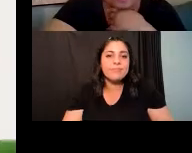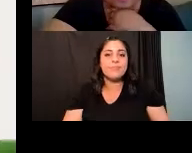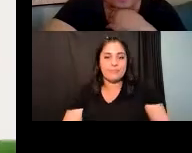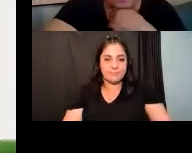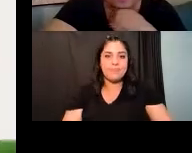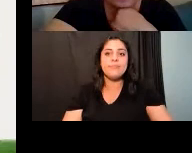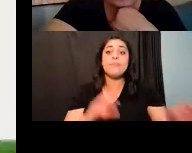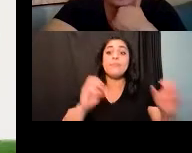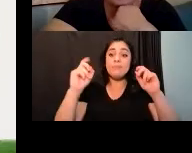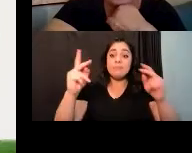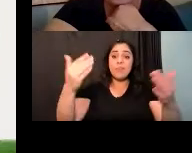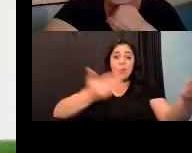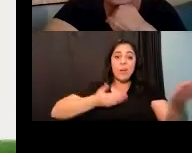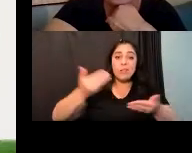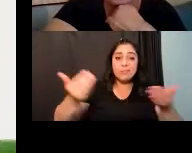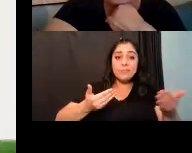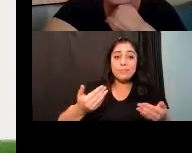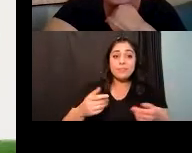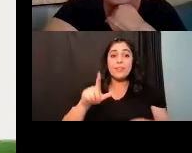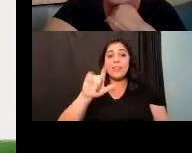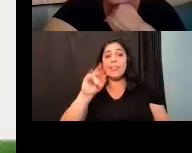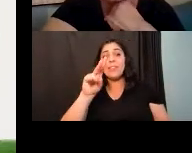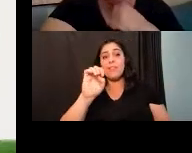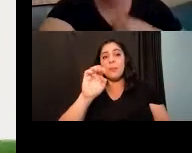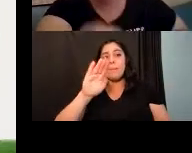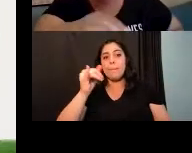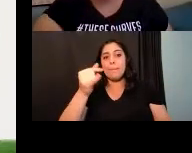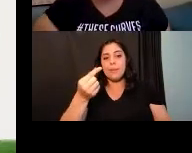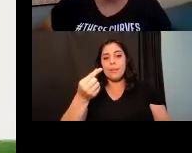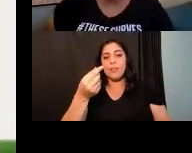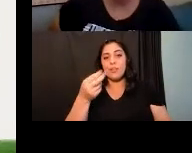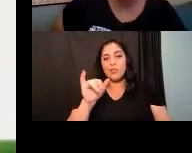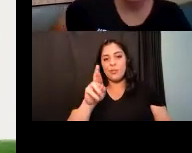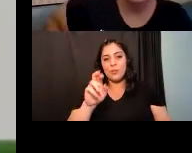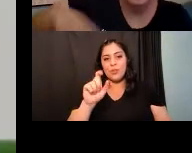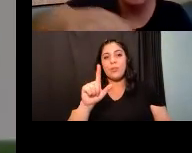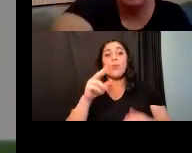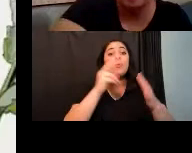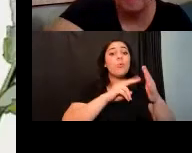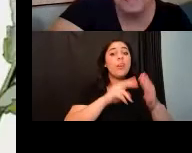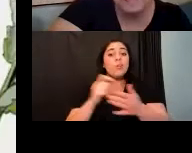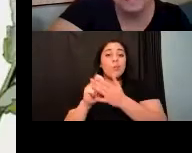All right, so welcome to the Live Big Girl reading and writing workshop.